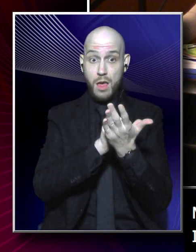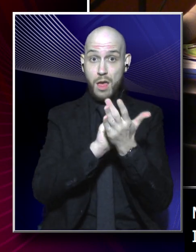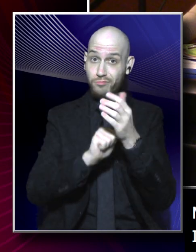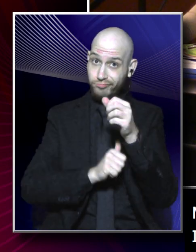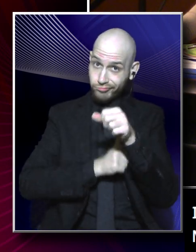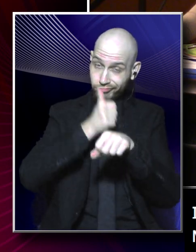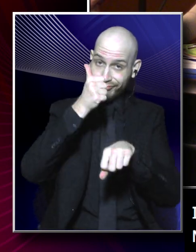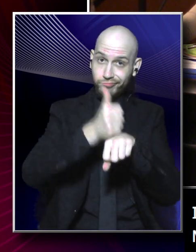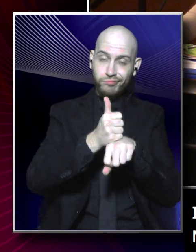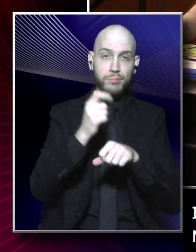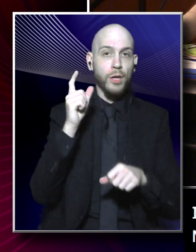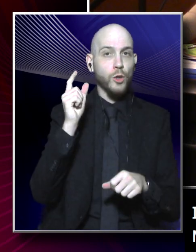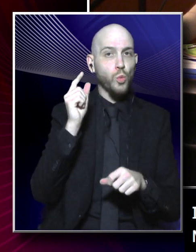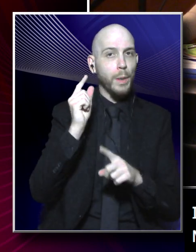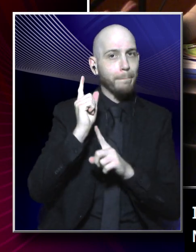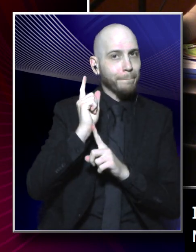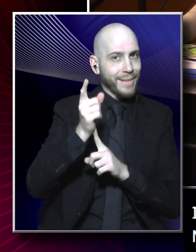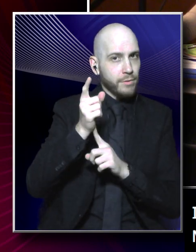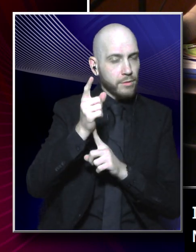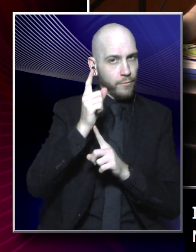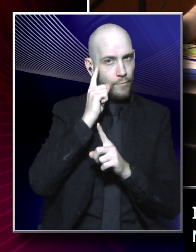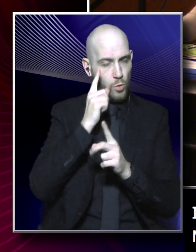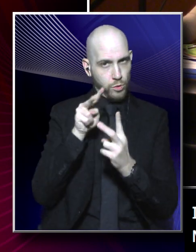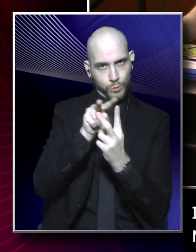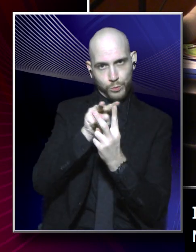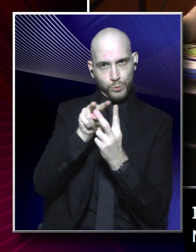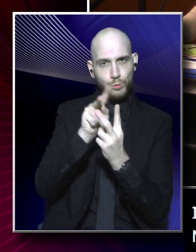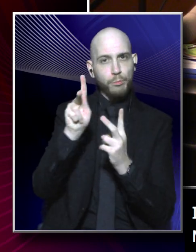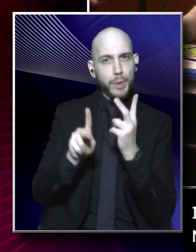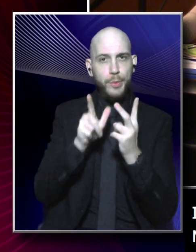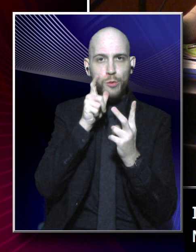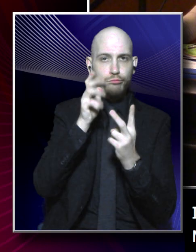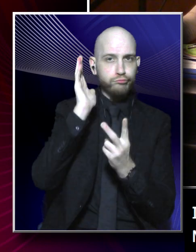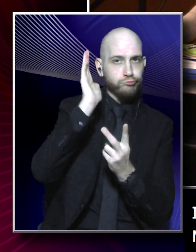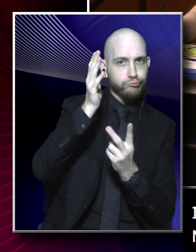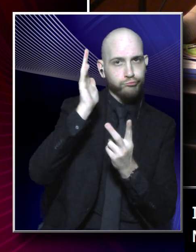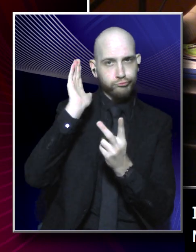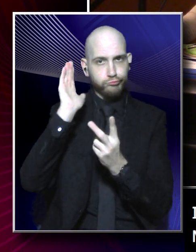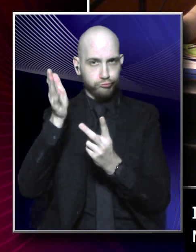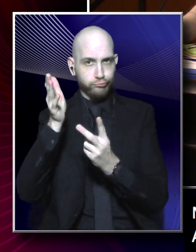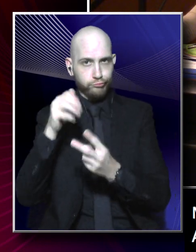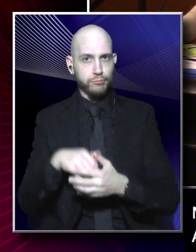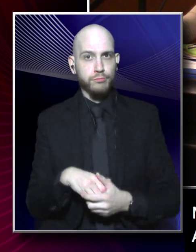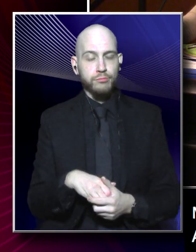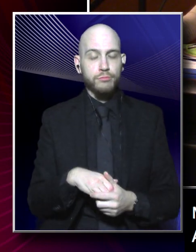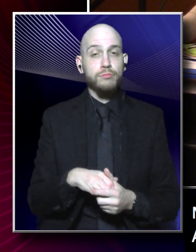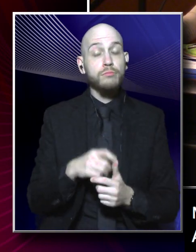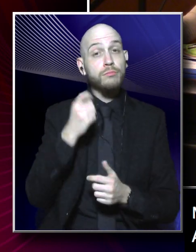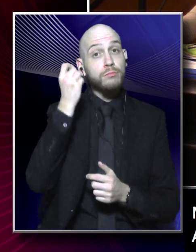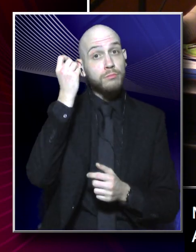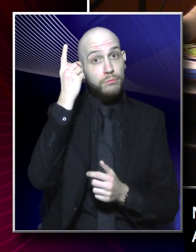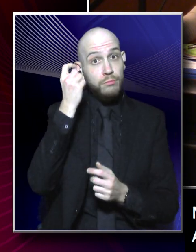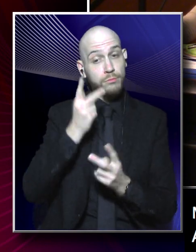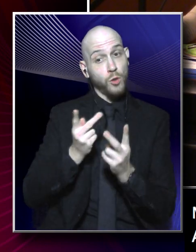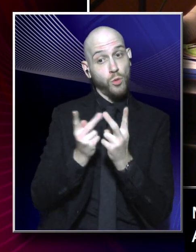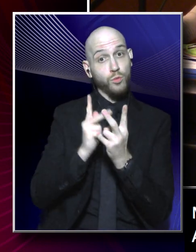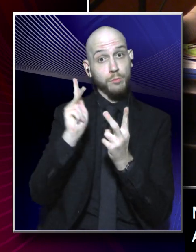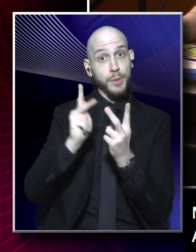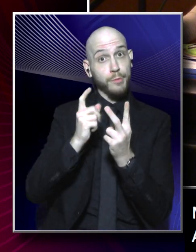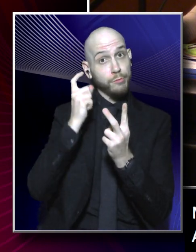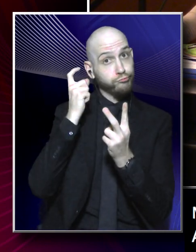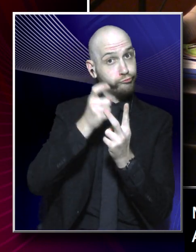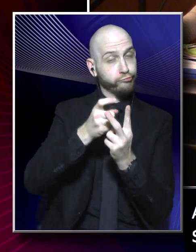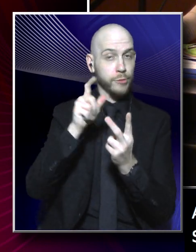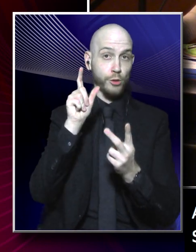to 2 speakers to talk about this. And because we have given 20 minutes to those 2 speakers, I